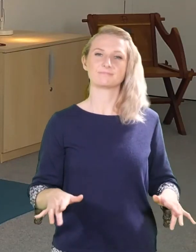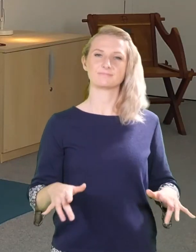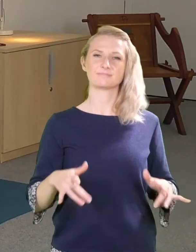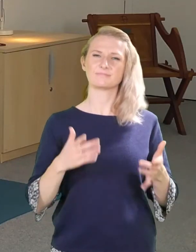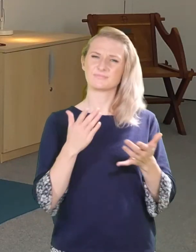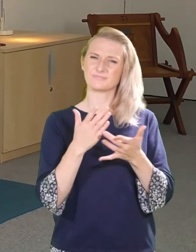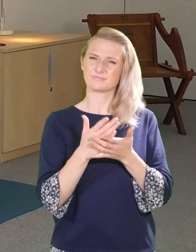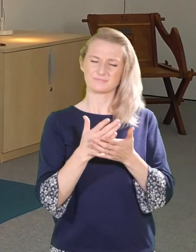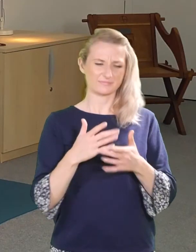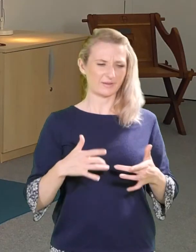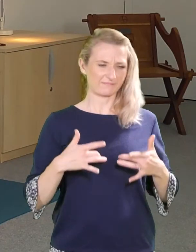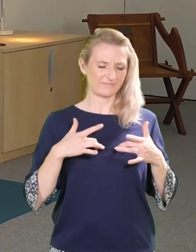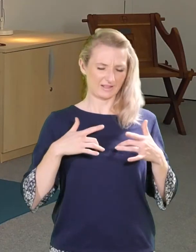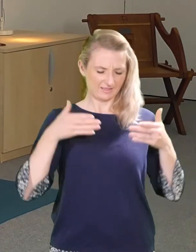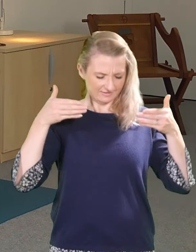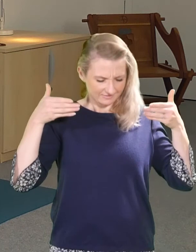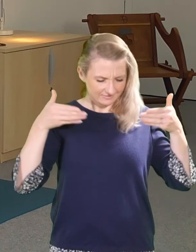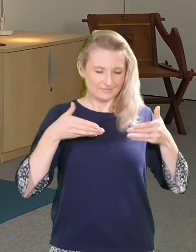focus on your breath.